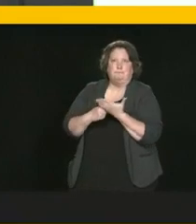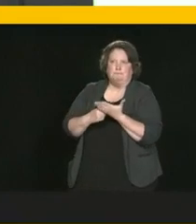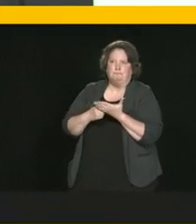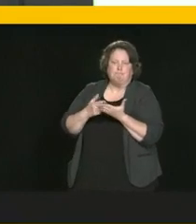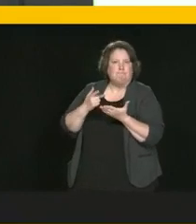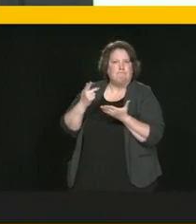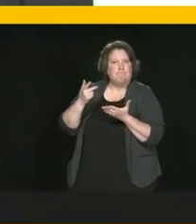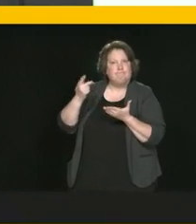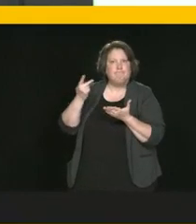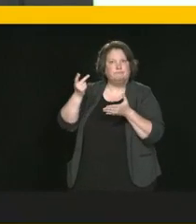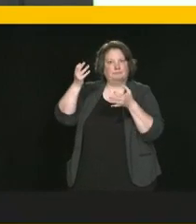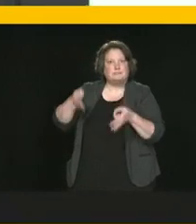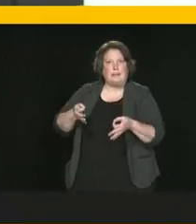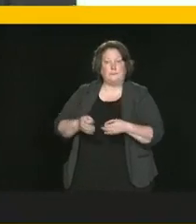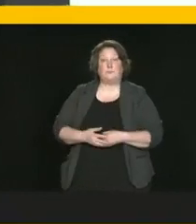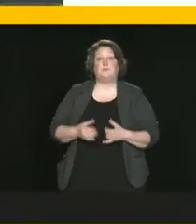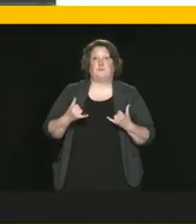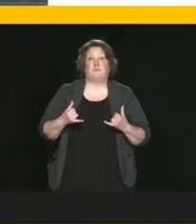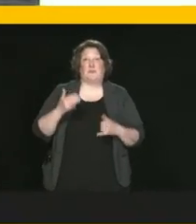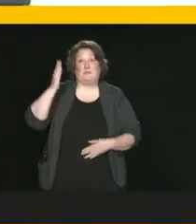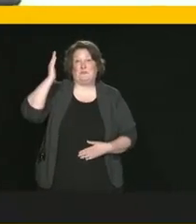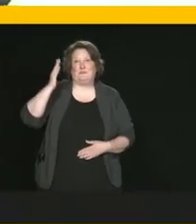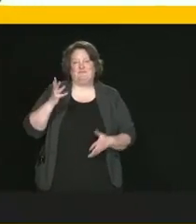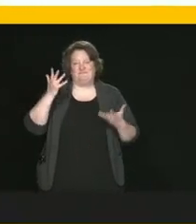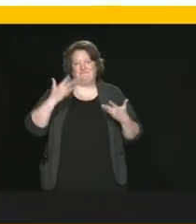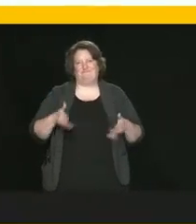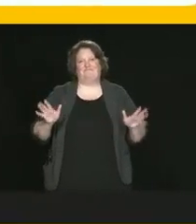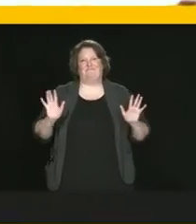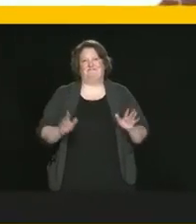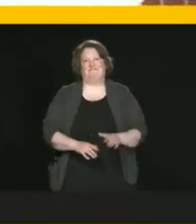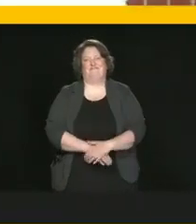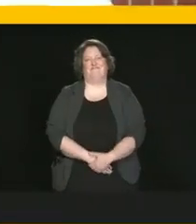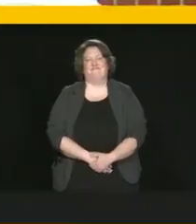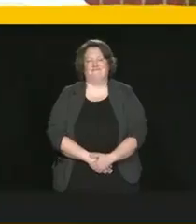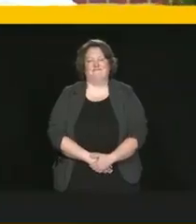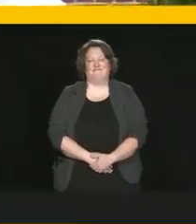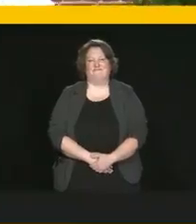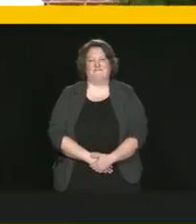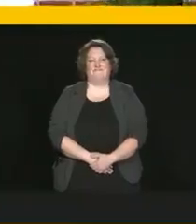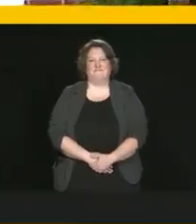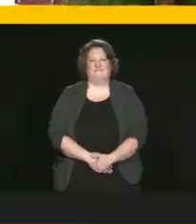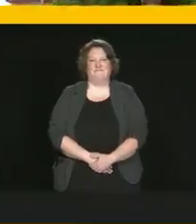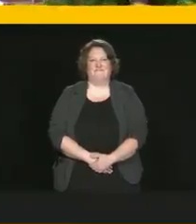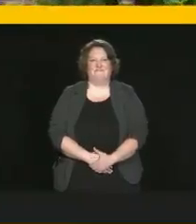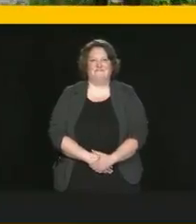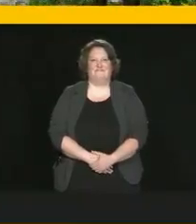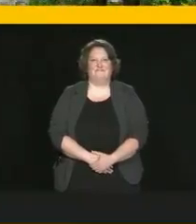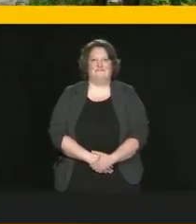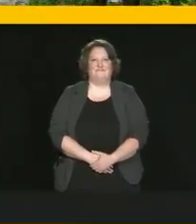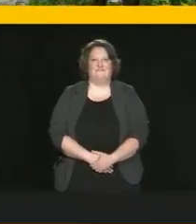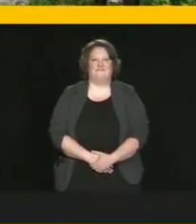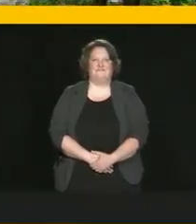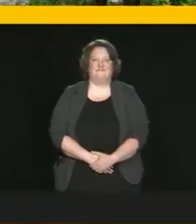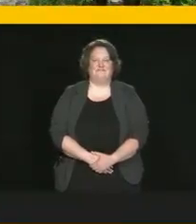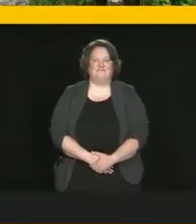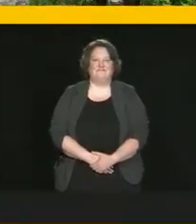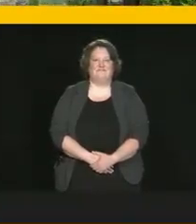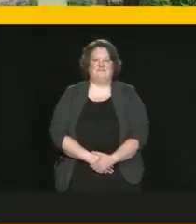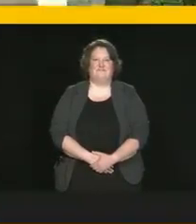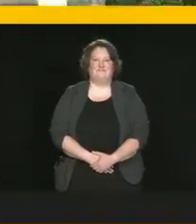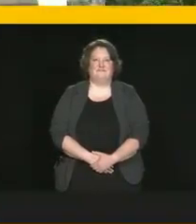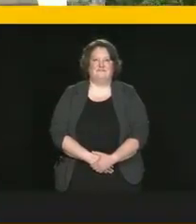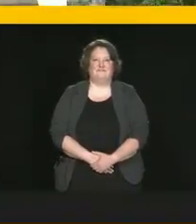qui m'appelle la conférence de presse d'aujourd'hui. Merci tout le monde. That's the Prime Minister of Canada on this Tuesday giving us his